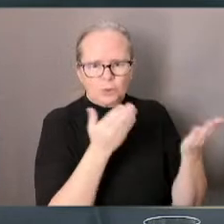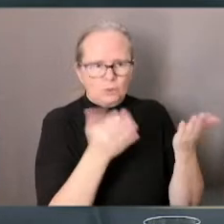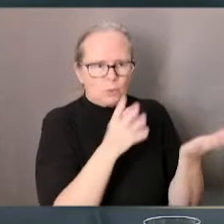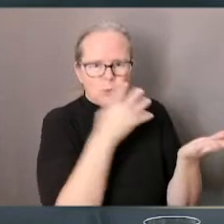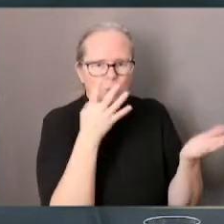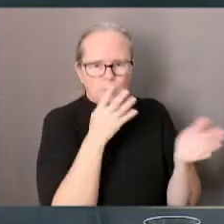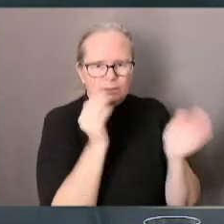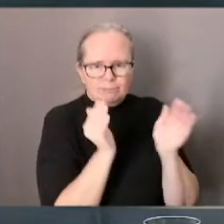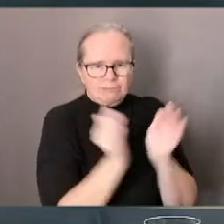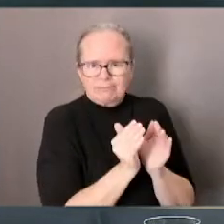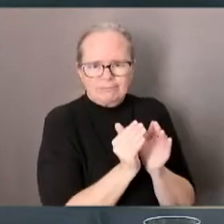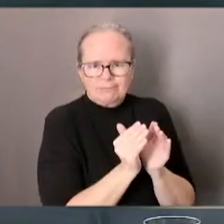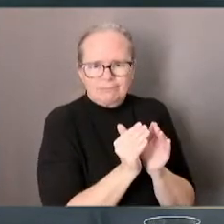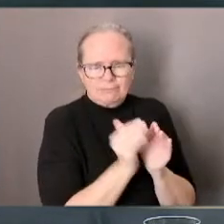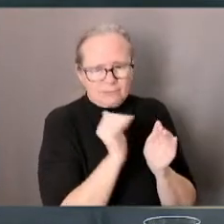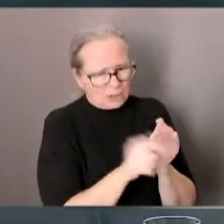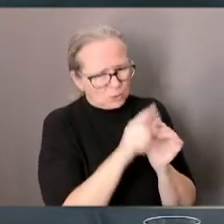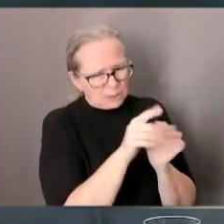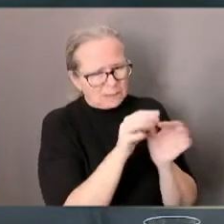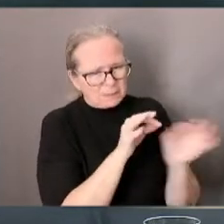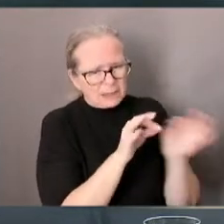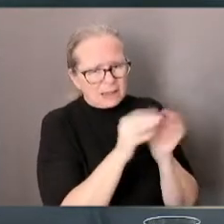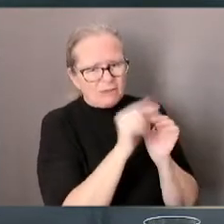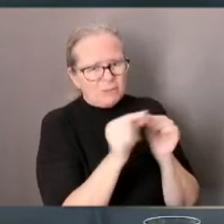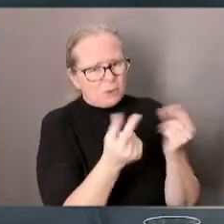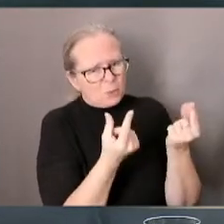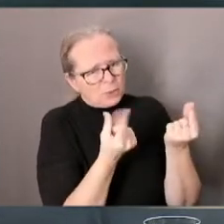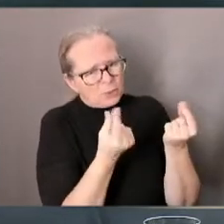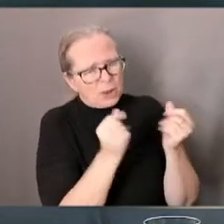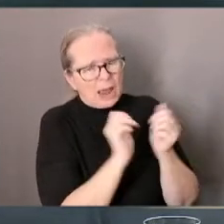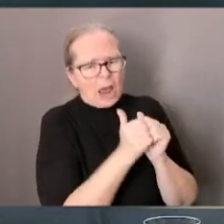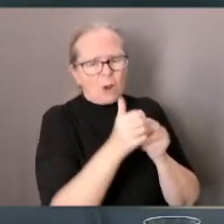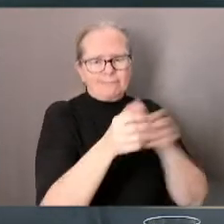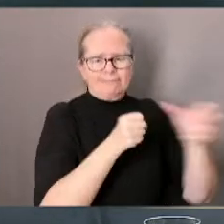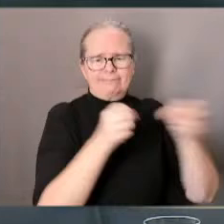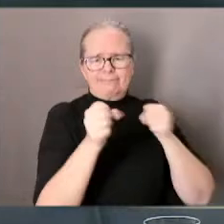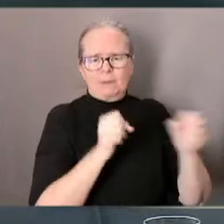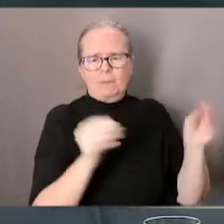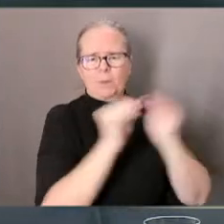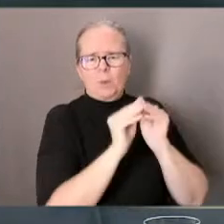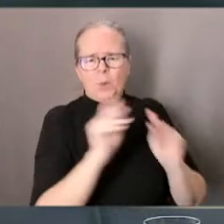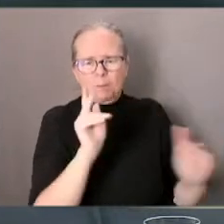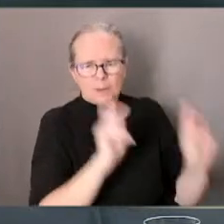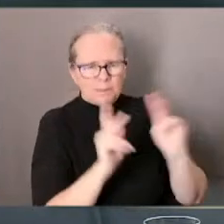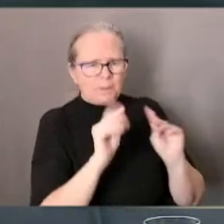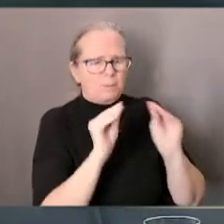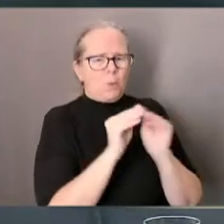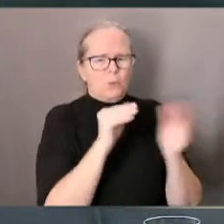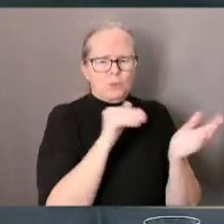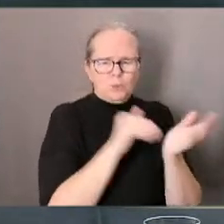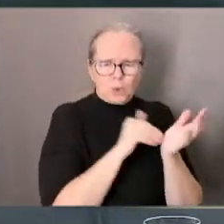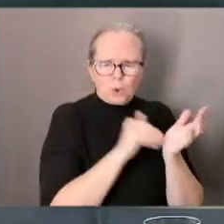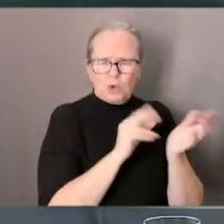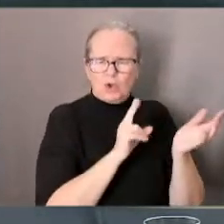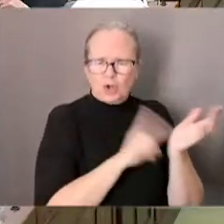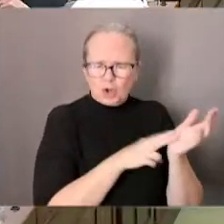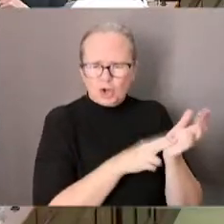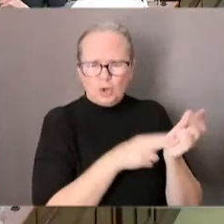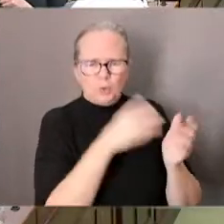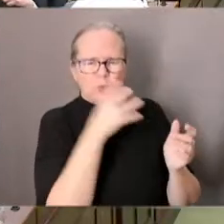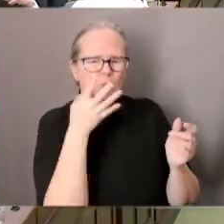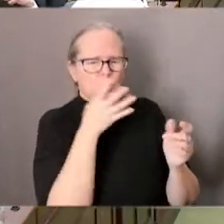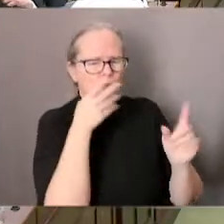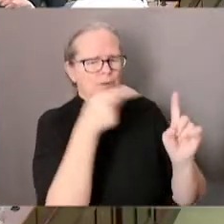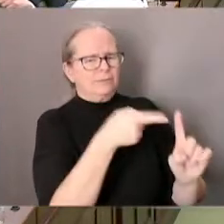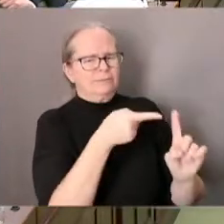is doing to bring more doctors and health care workers to our rural hospitals thus improving access to health care for these communities The Honorable